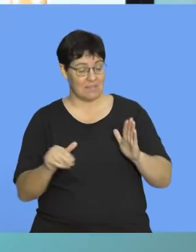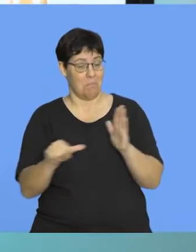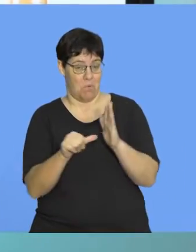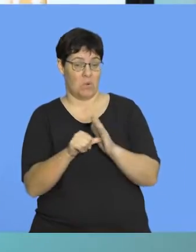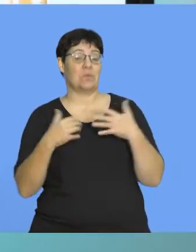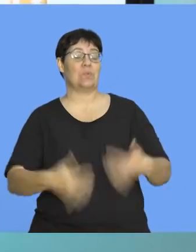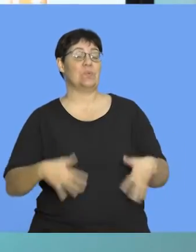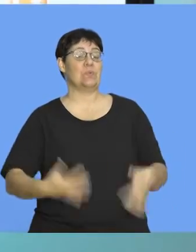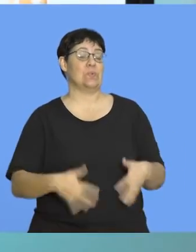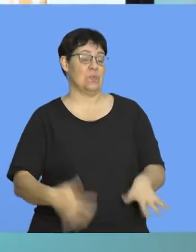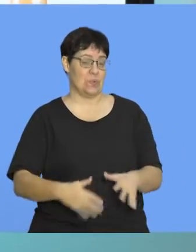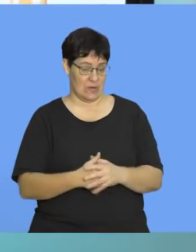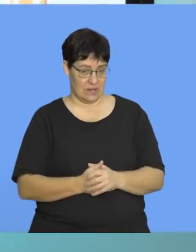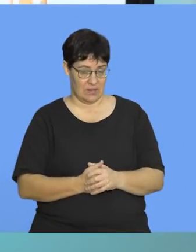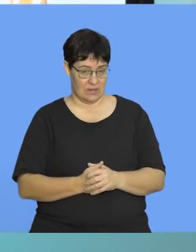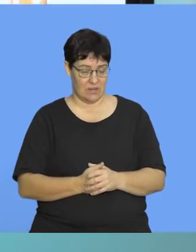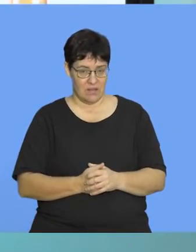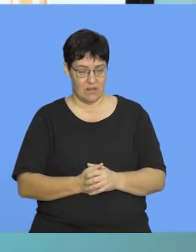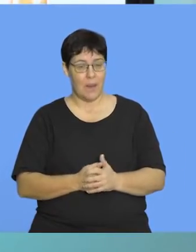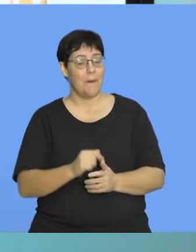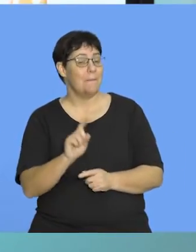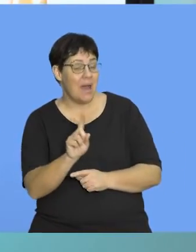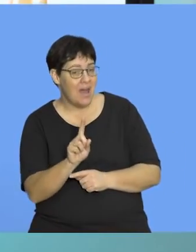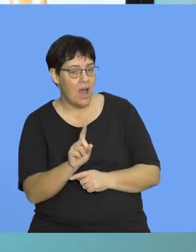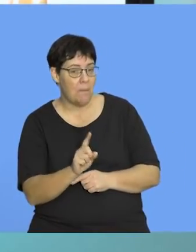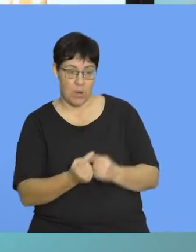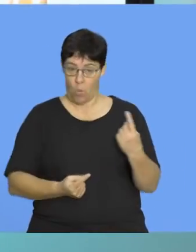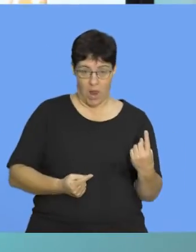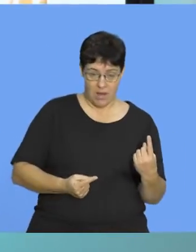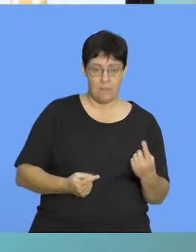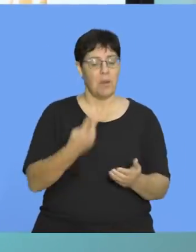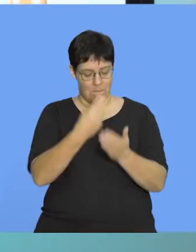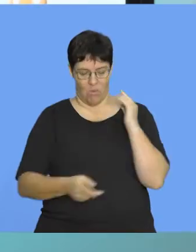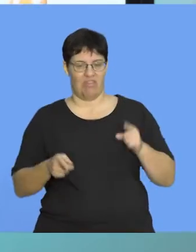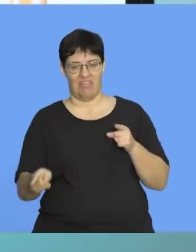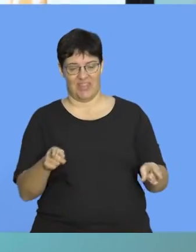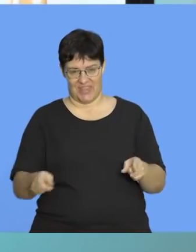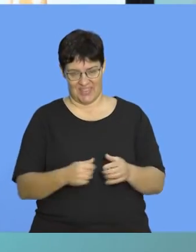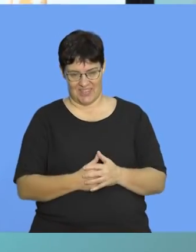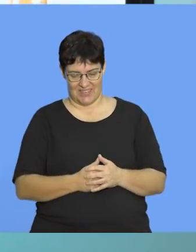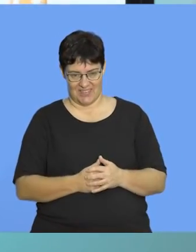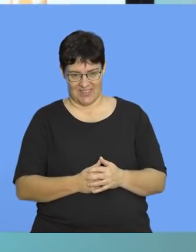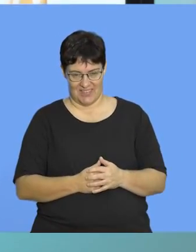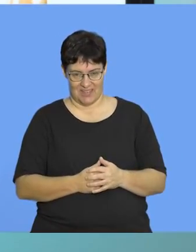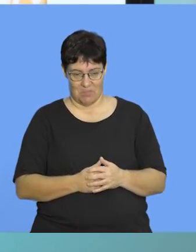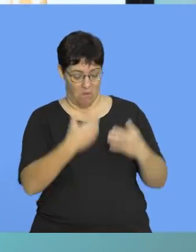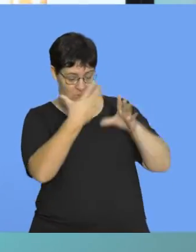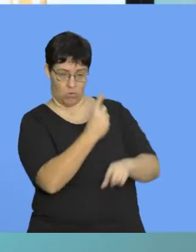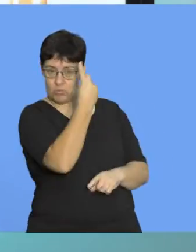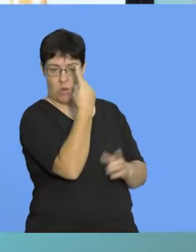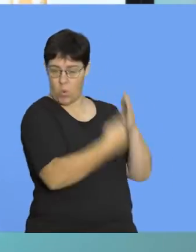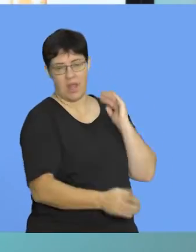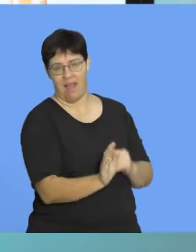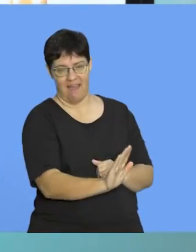important, but it's about both masses. It's not just about the one.